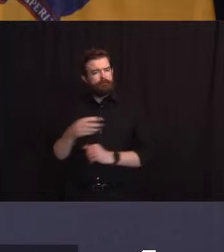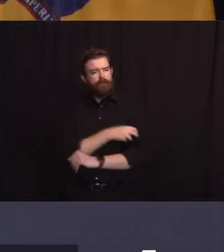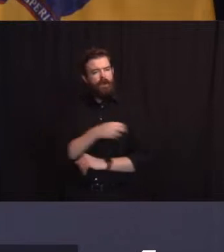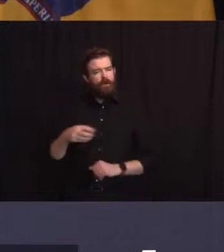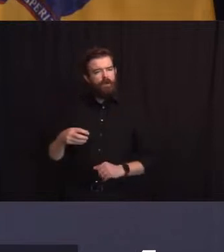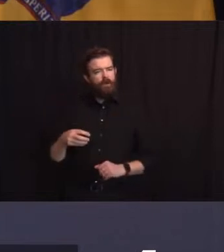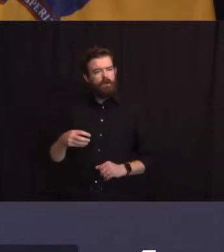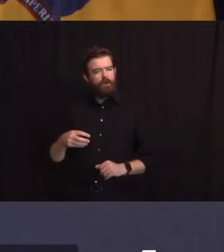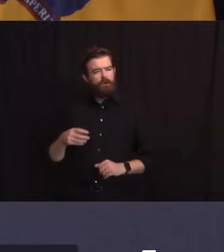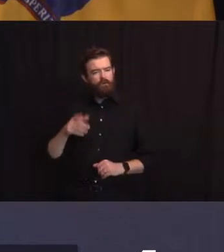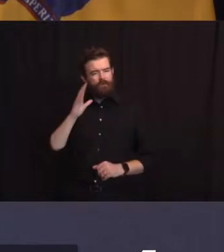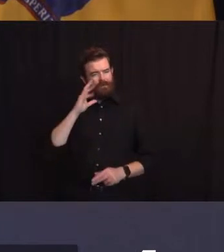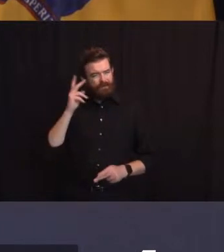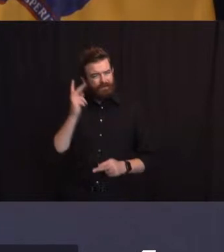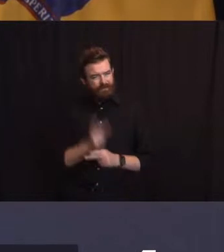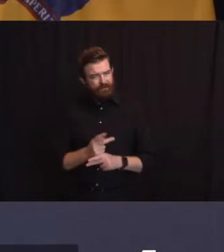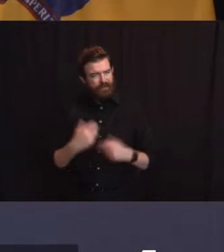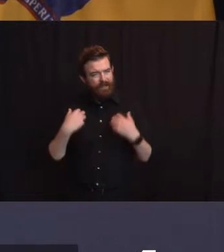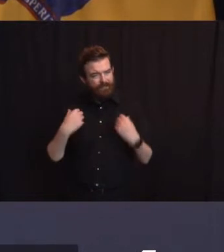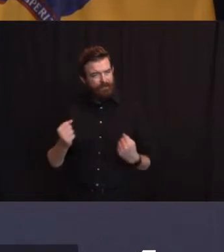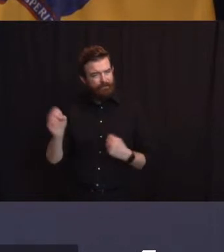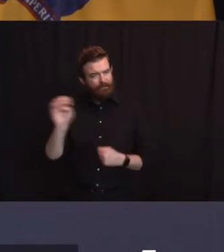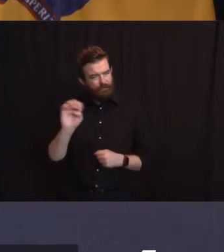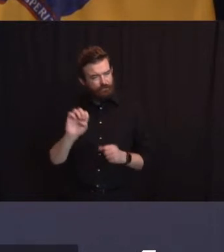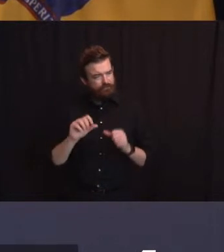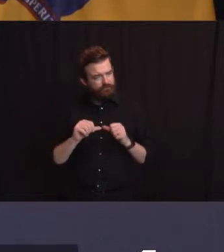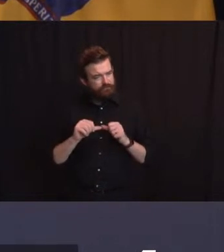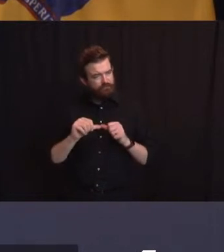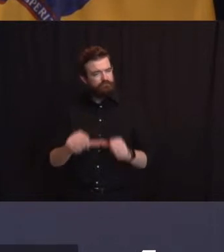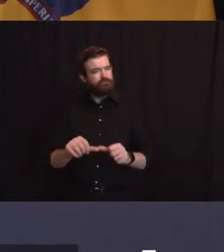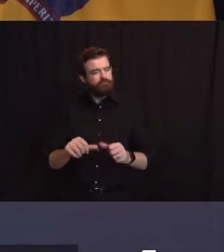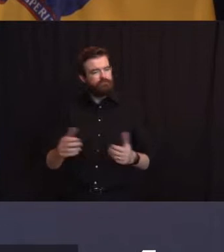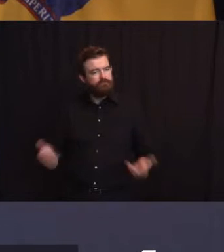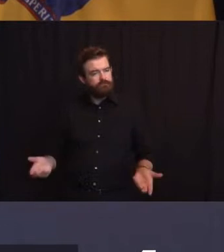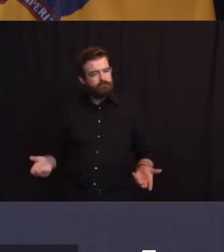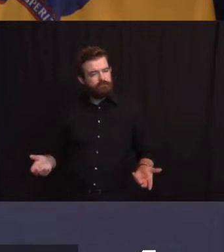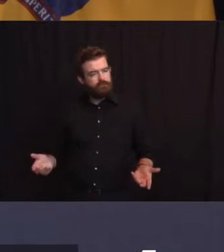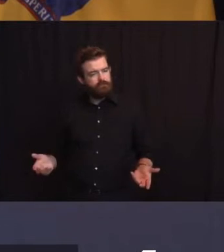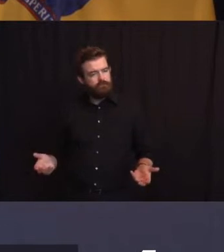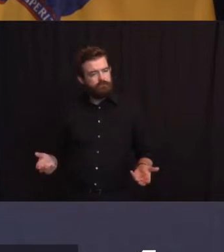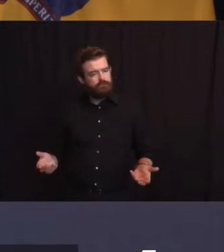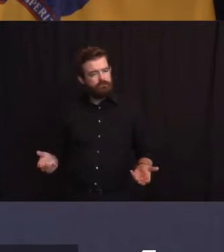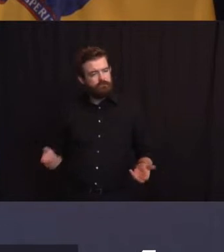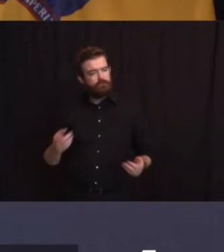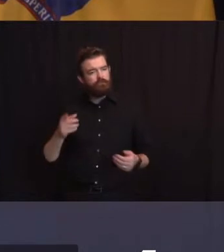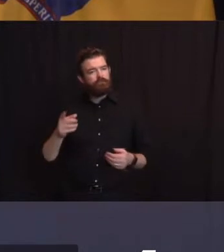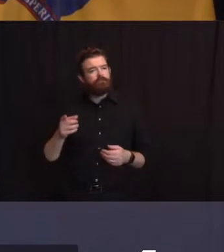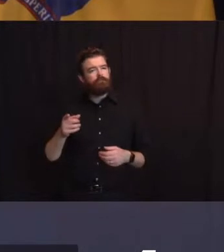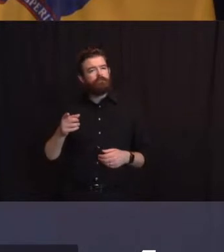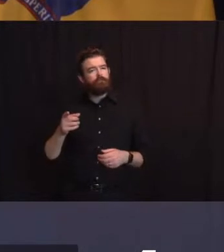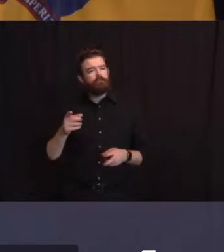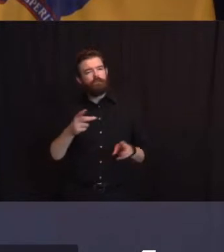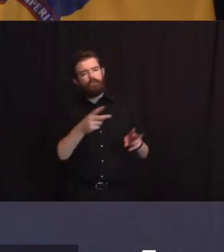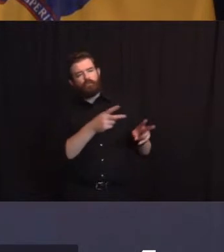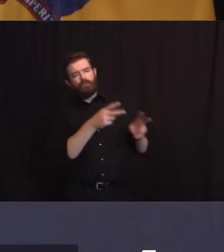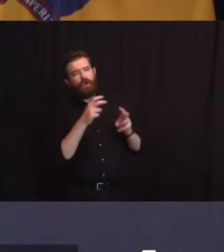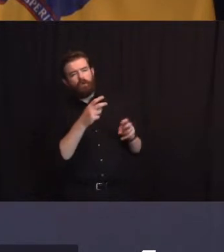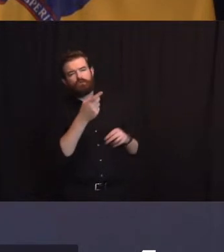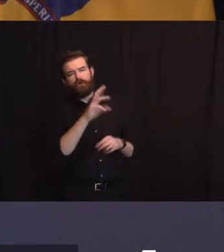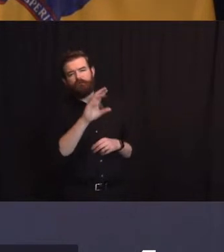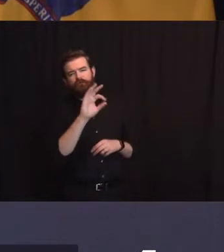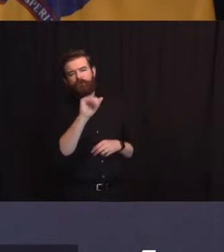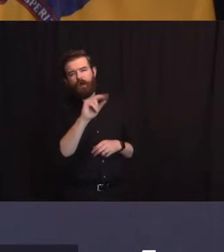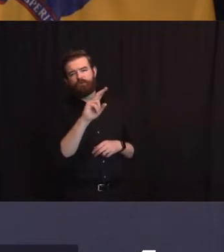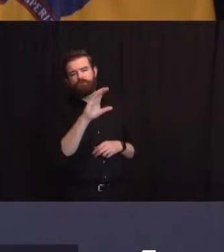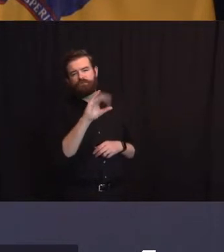produce a bill that you're happy with? Finally, you said earlier, you quoted Dr. Fauci, talking about indoor spaces. Dr.